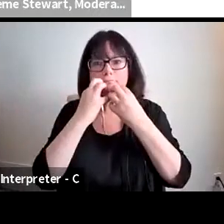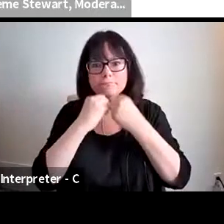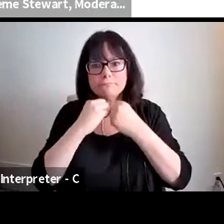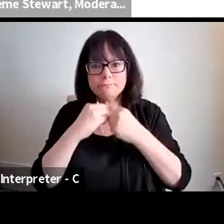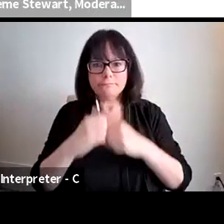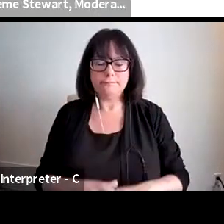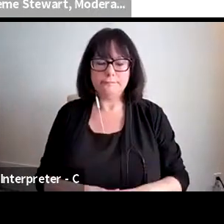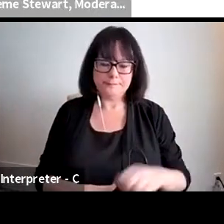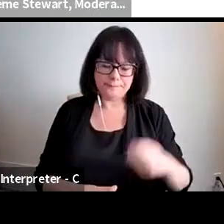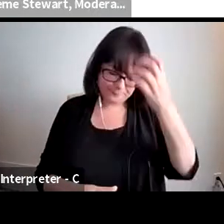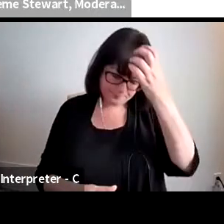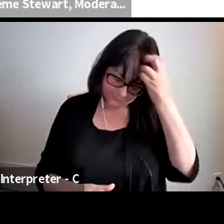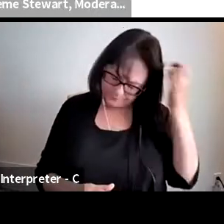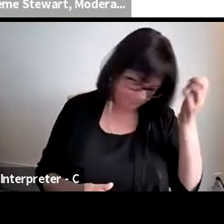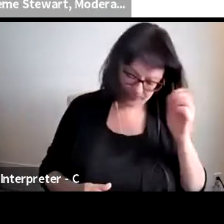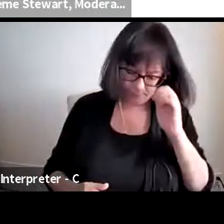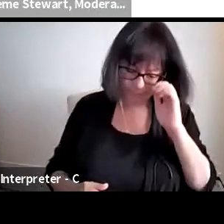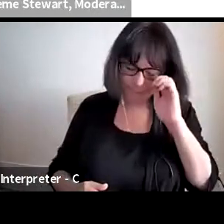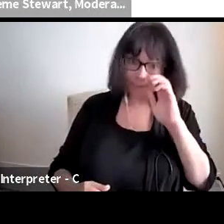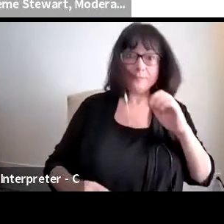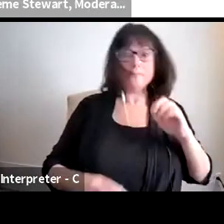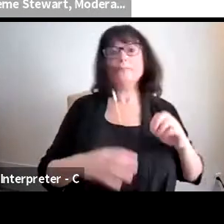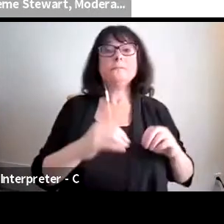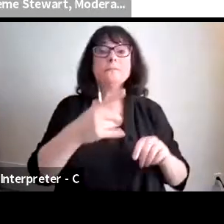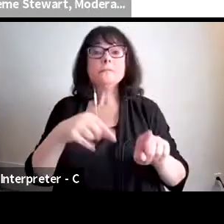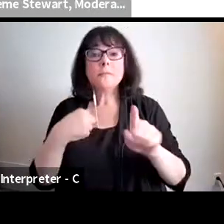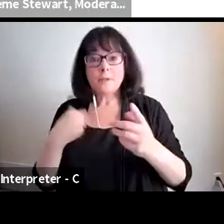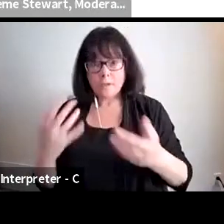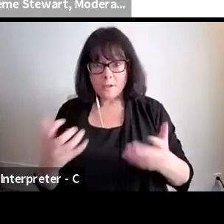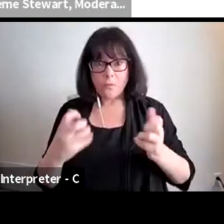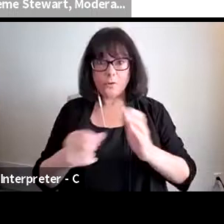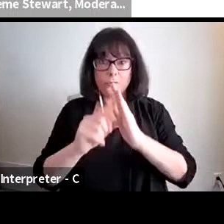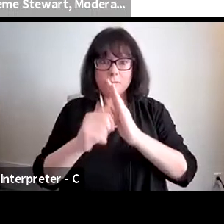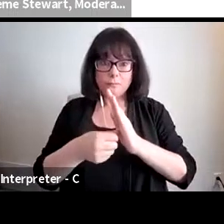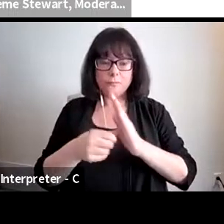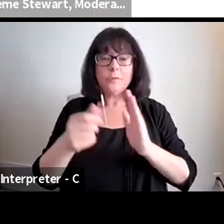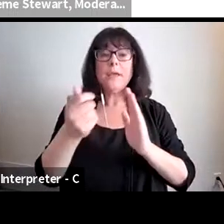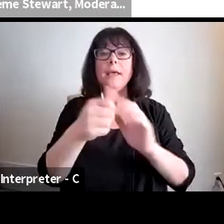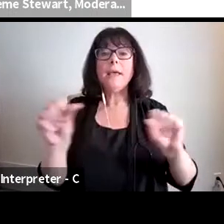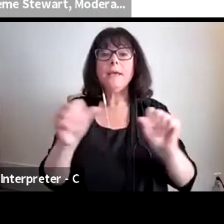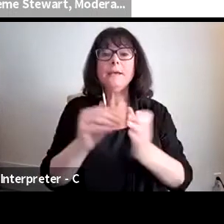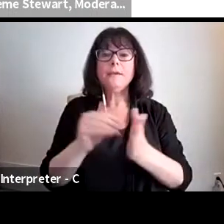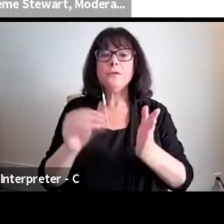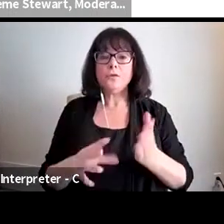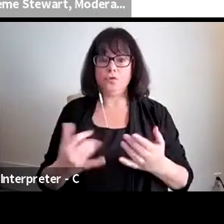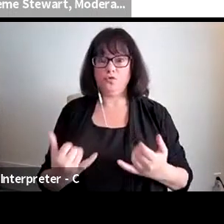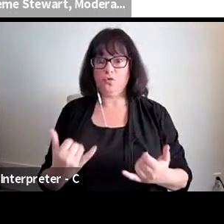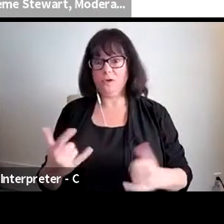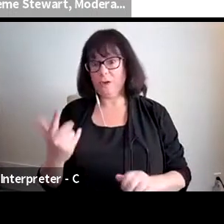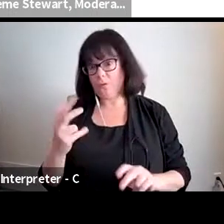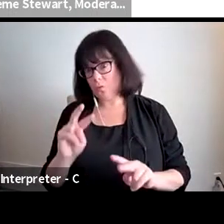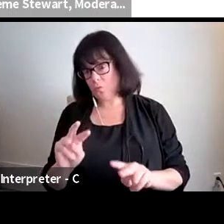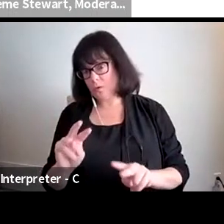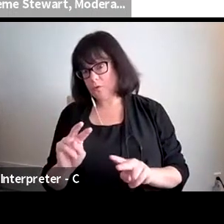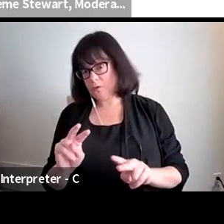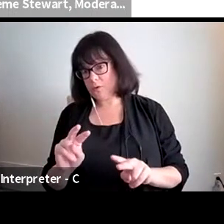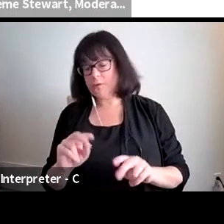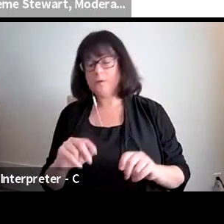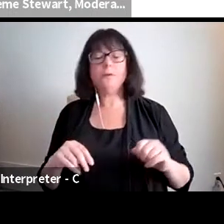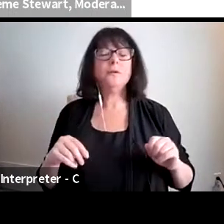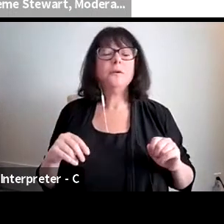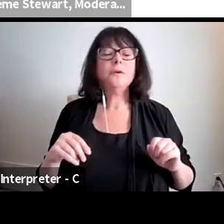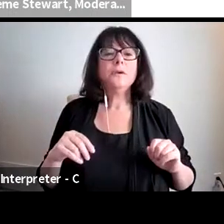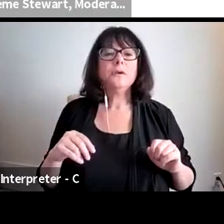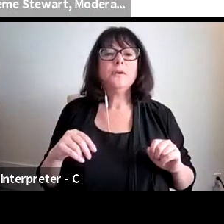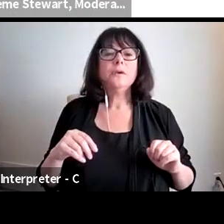any students that might be on the line right now, because I think sometimes students may not be fully